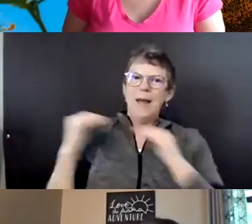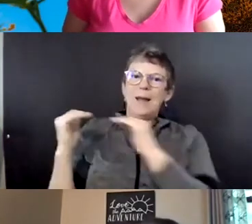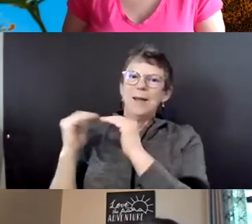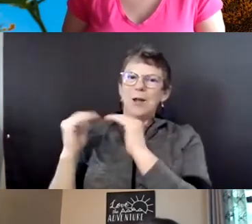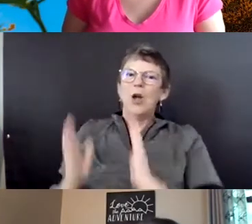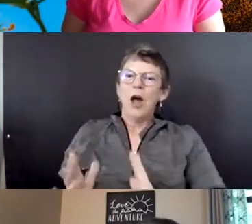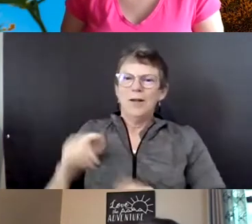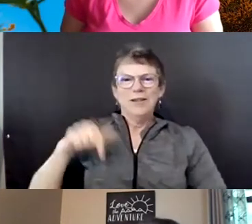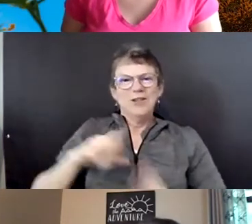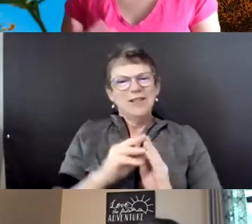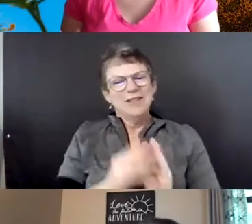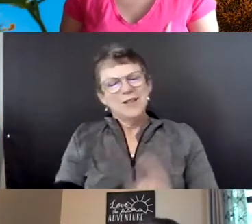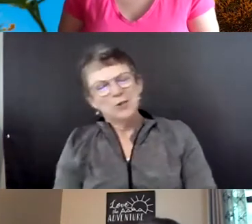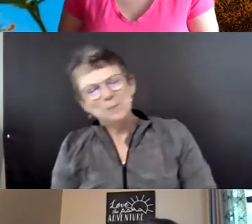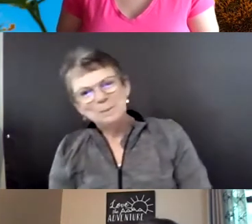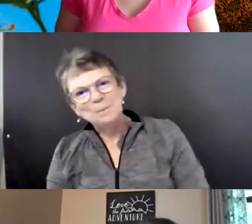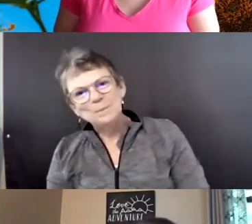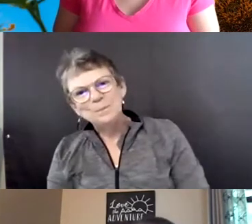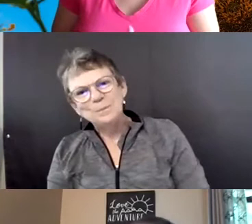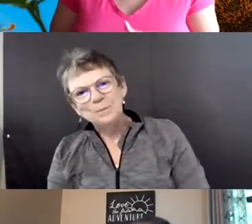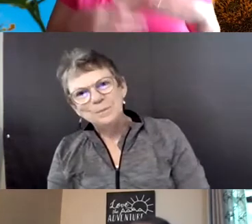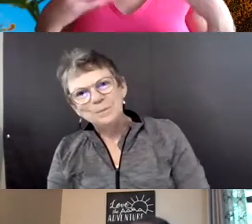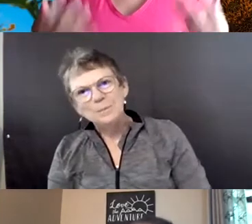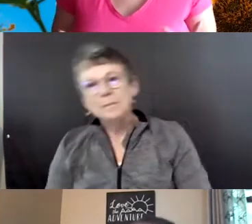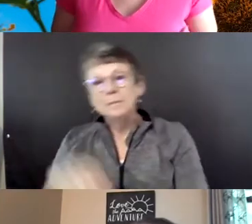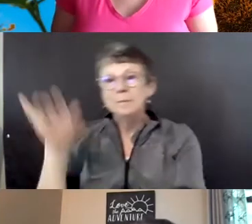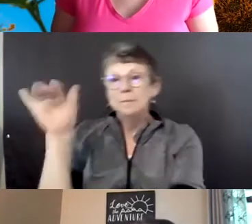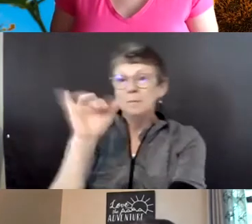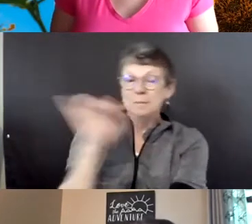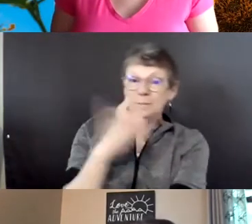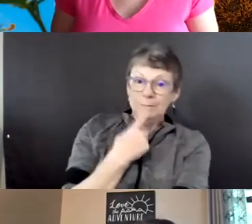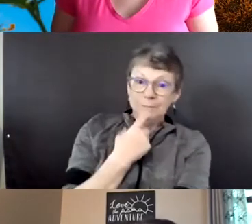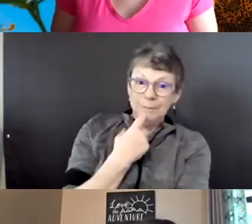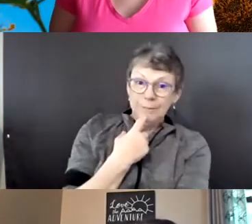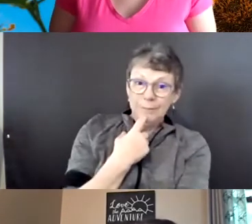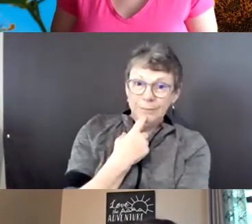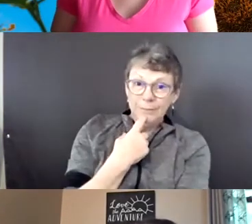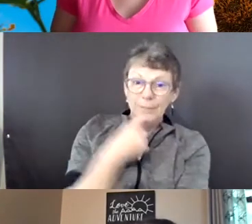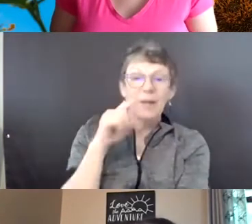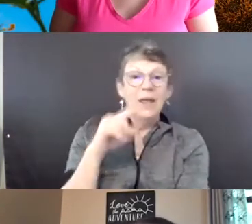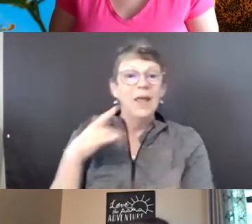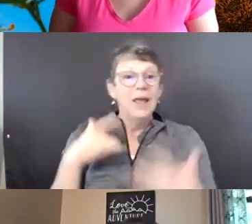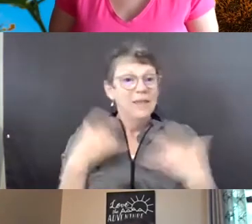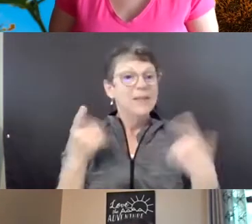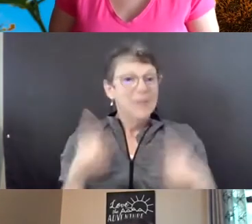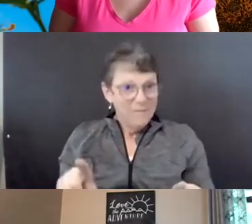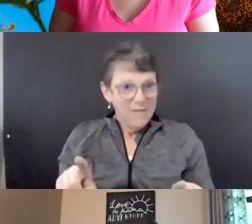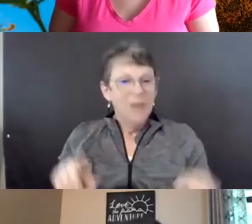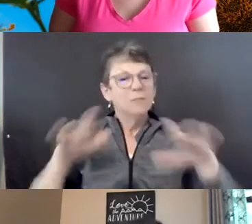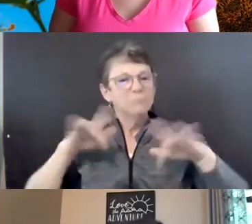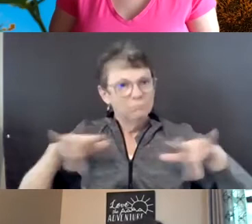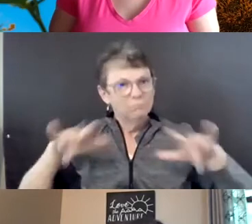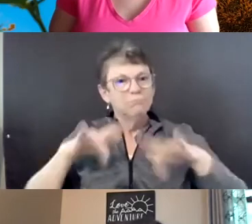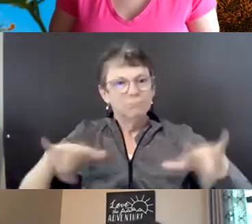Thank you very much. And so, as I said, this event is being recorded. It's going to be shared on social